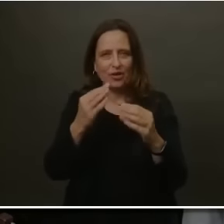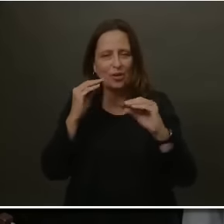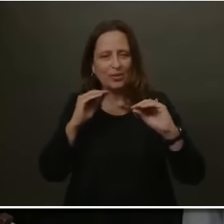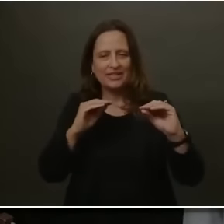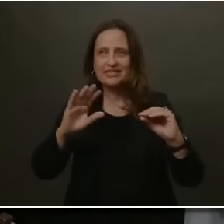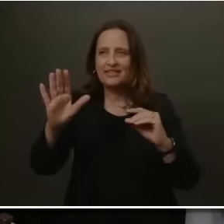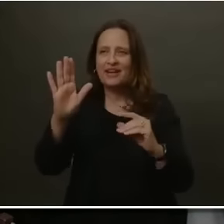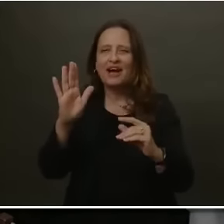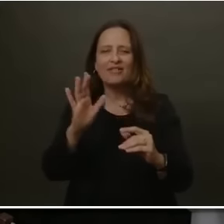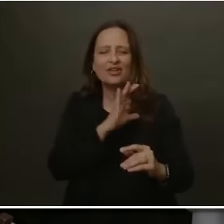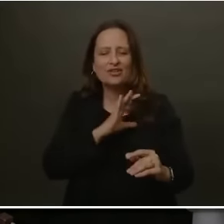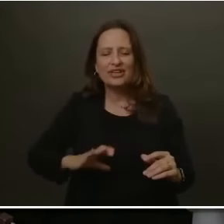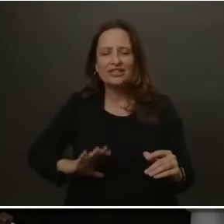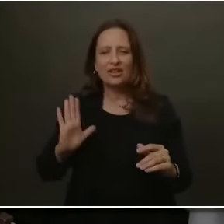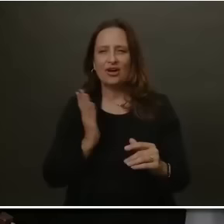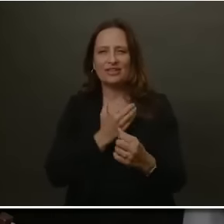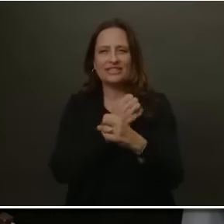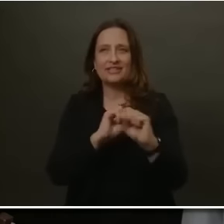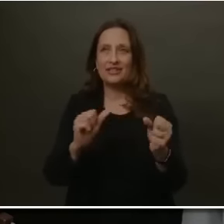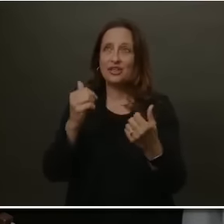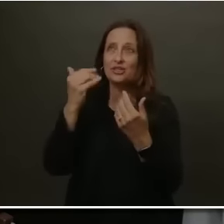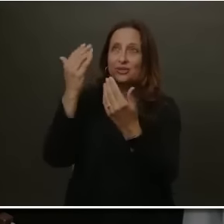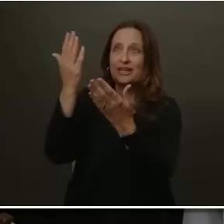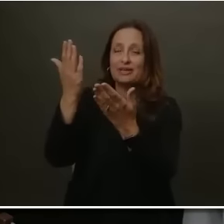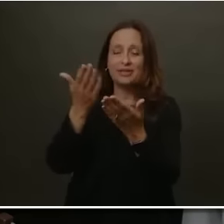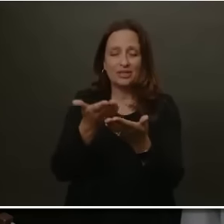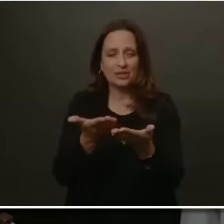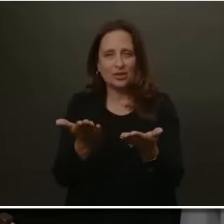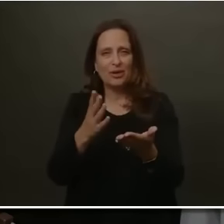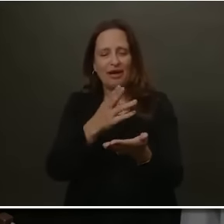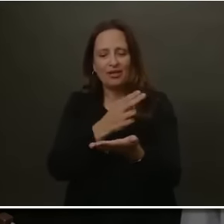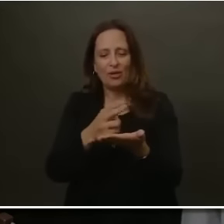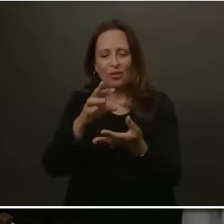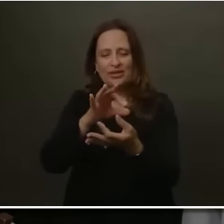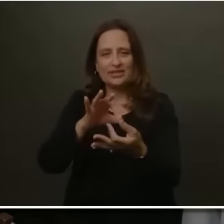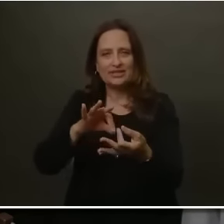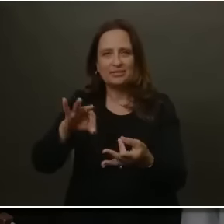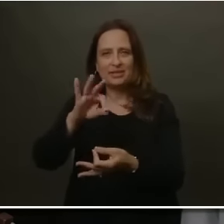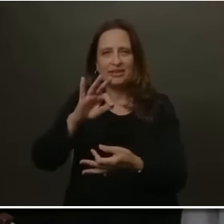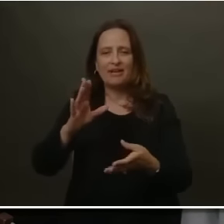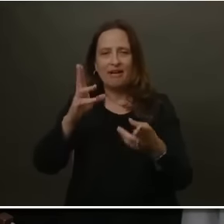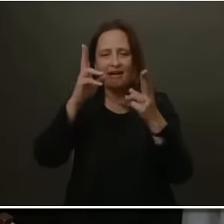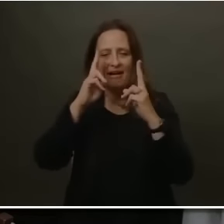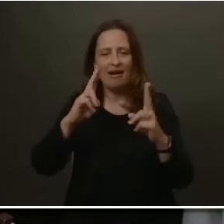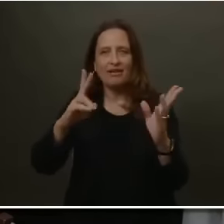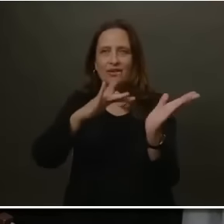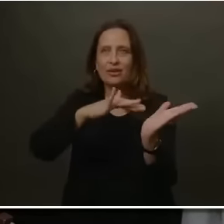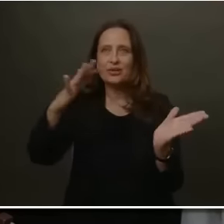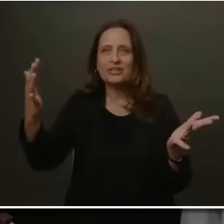him, to you, and to the Holy Spirit, honor and glory, now and forever.